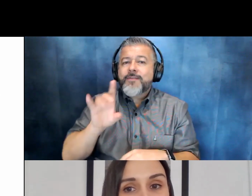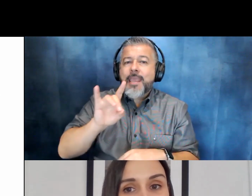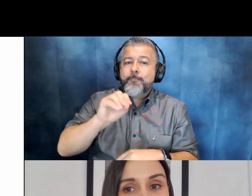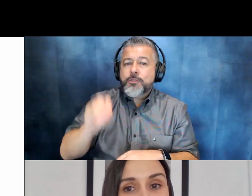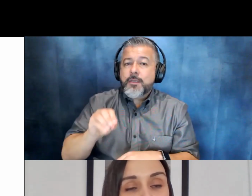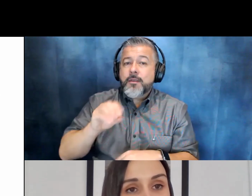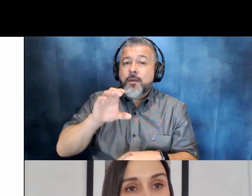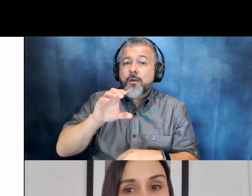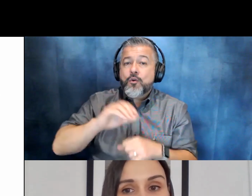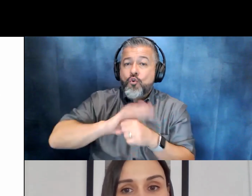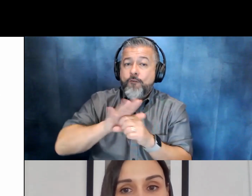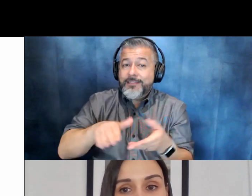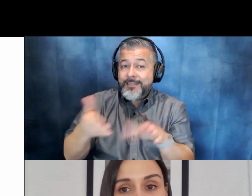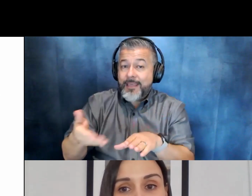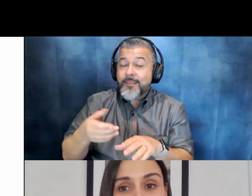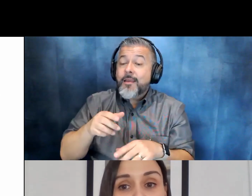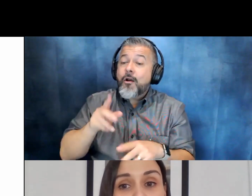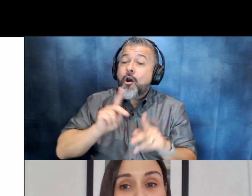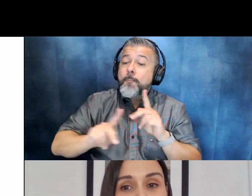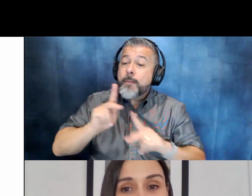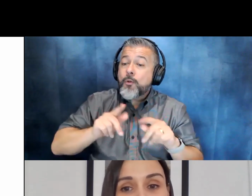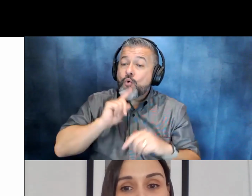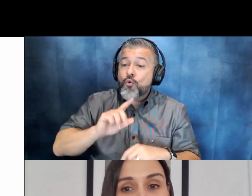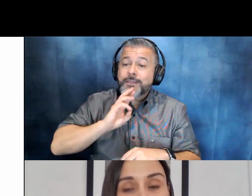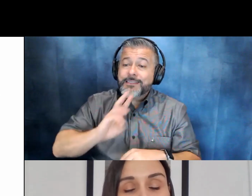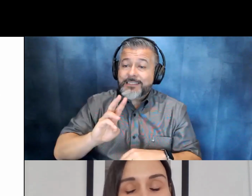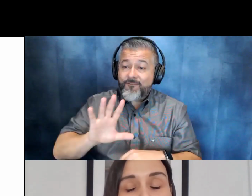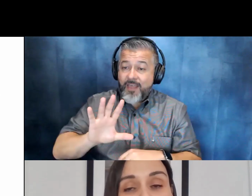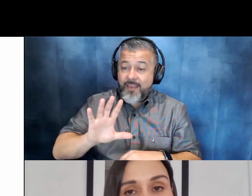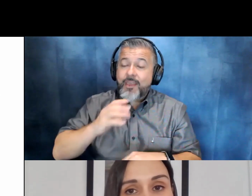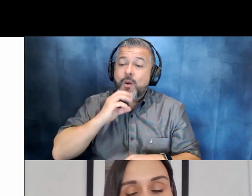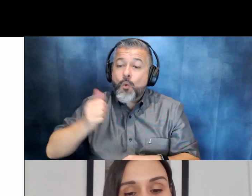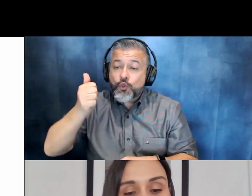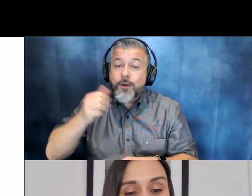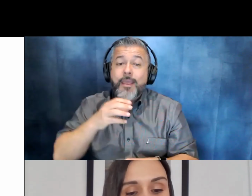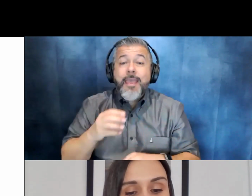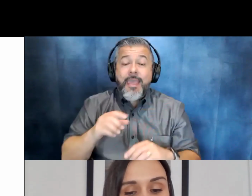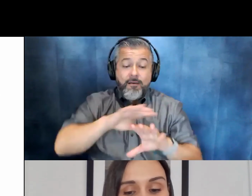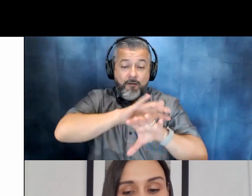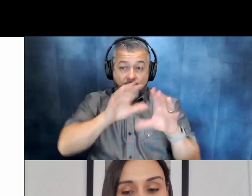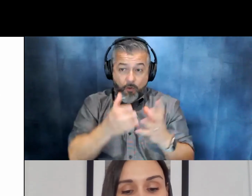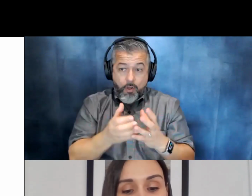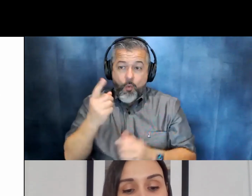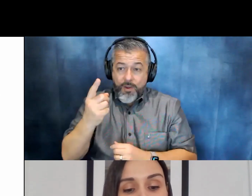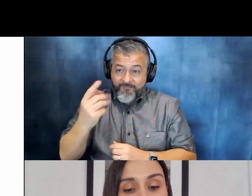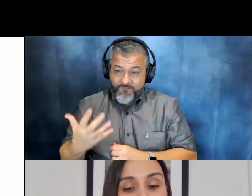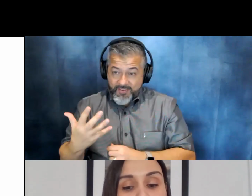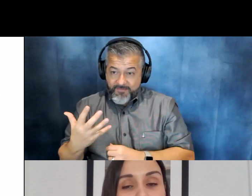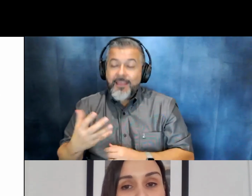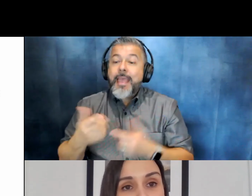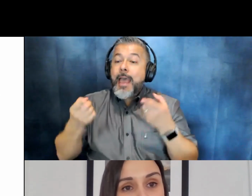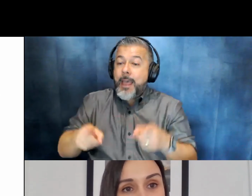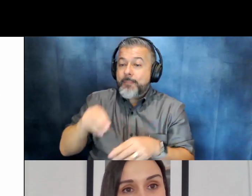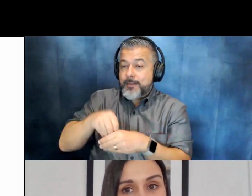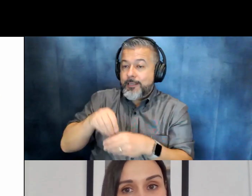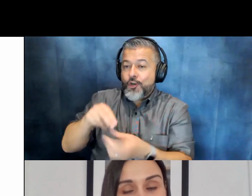of COVID deaths were in those of age 65 and older, and a fifth of those deaths were in nursing homes. When you look at